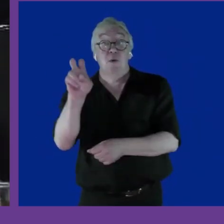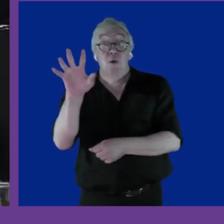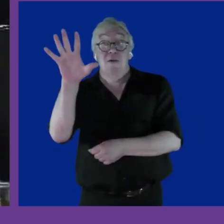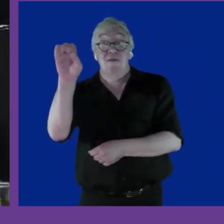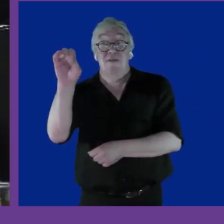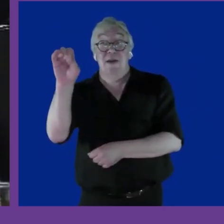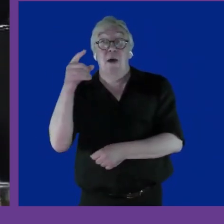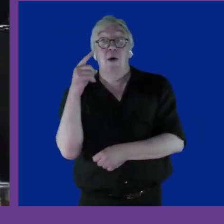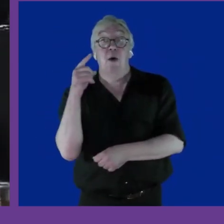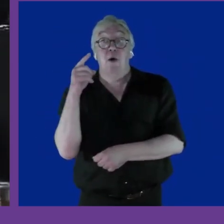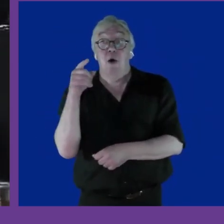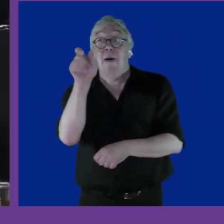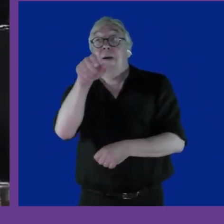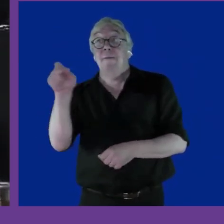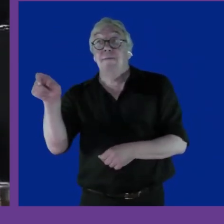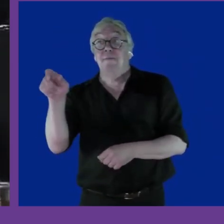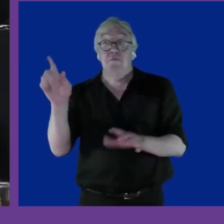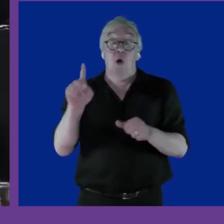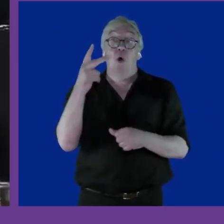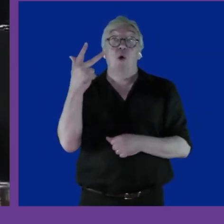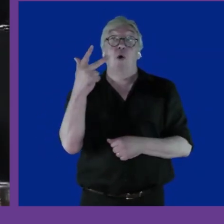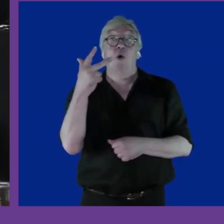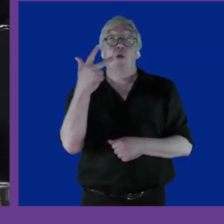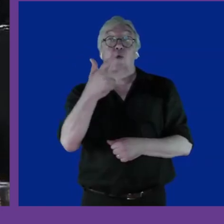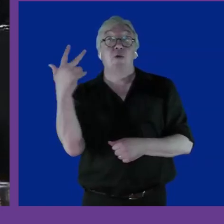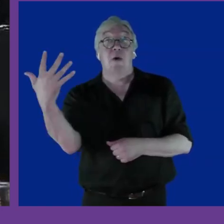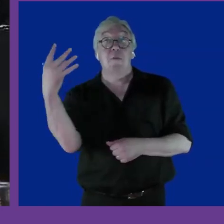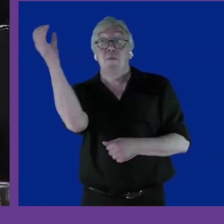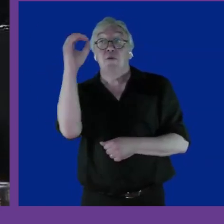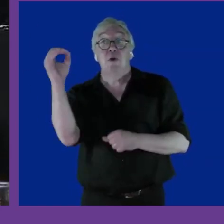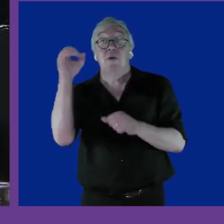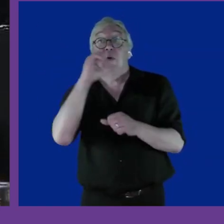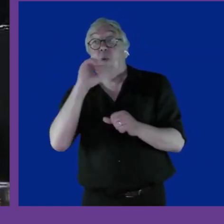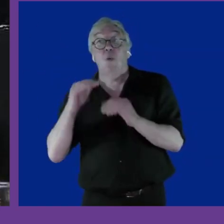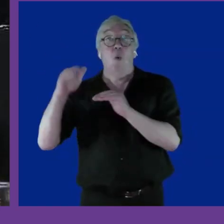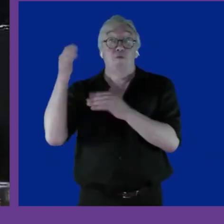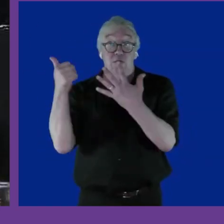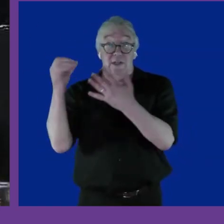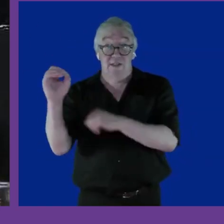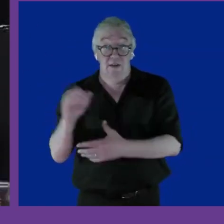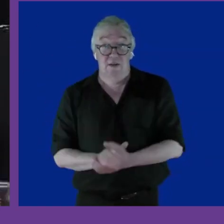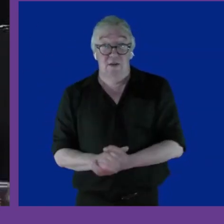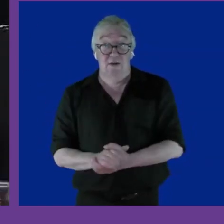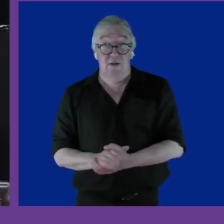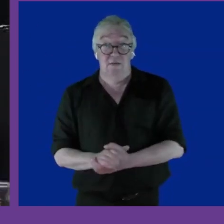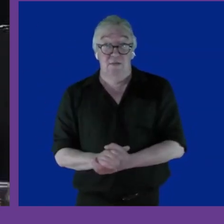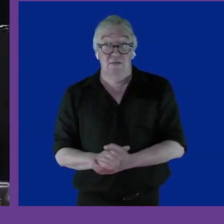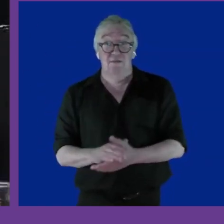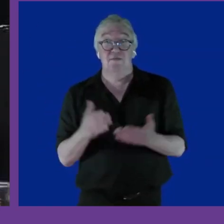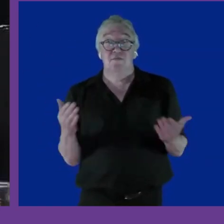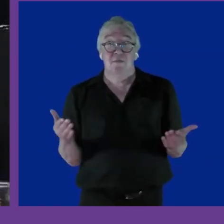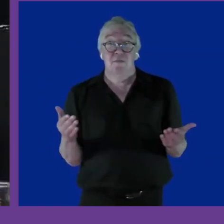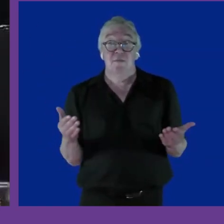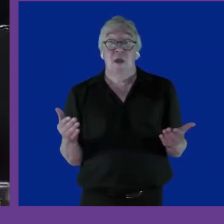future consumers. They are the today's consumers as well. Every person who has a disability also, a lot of them have